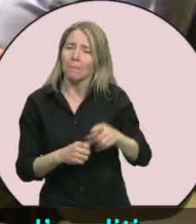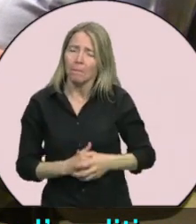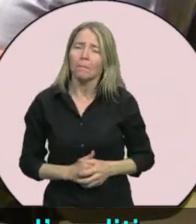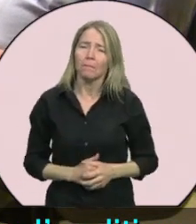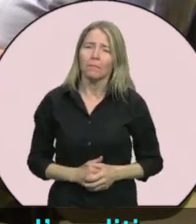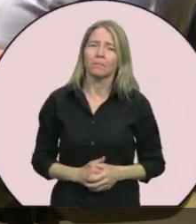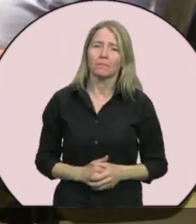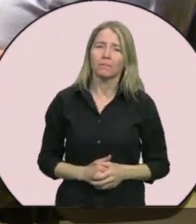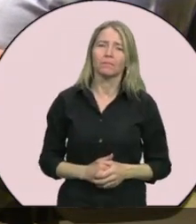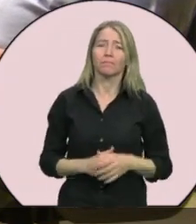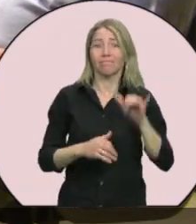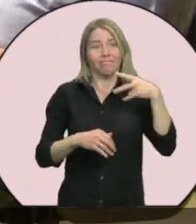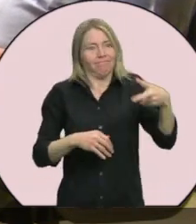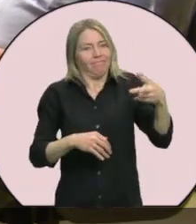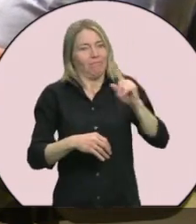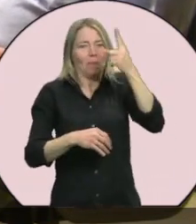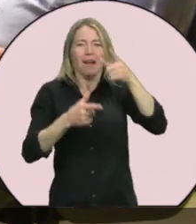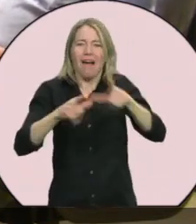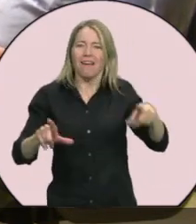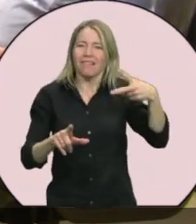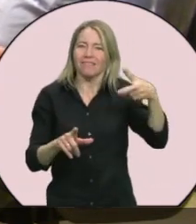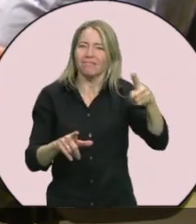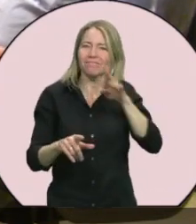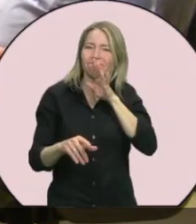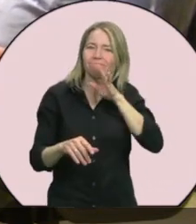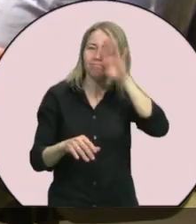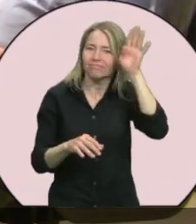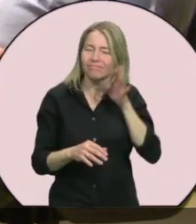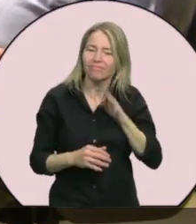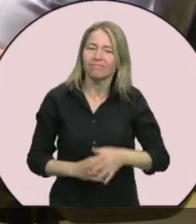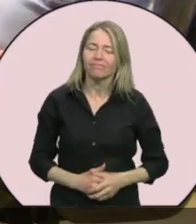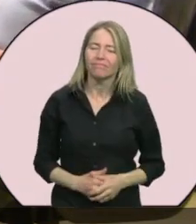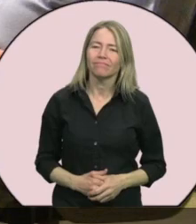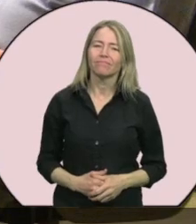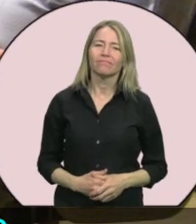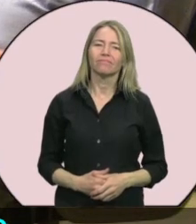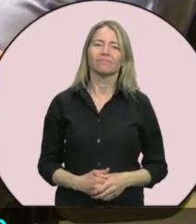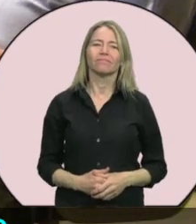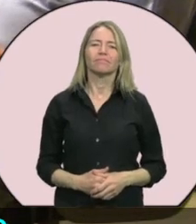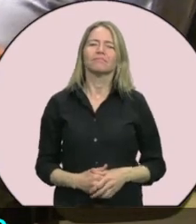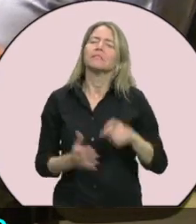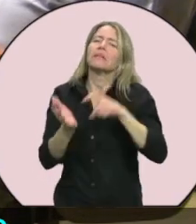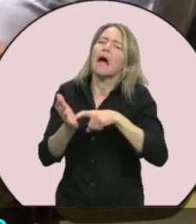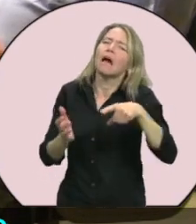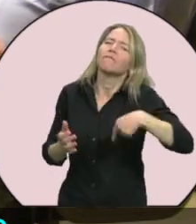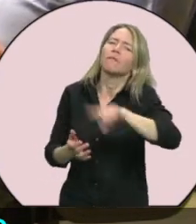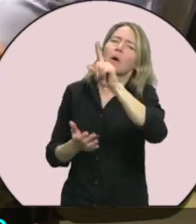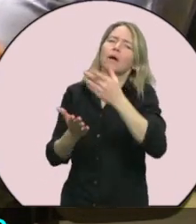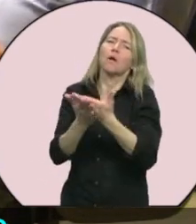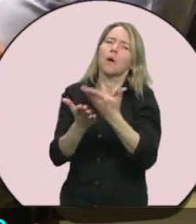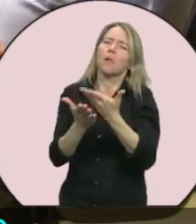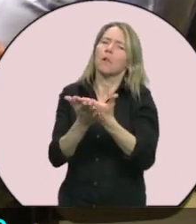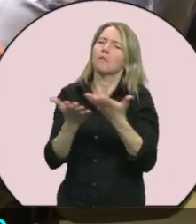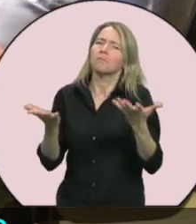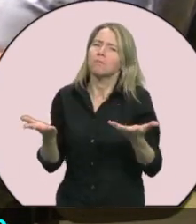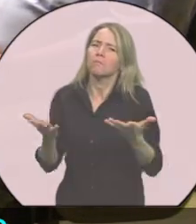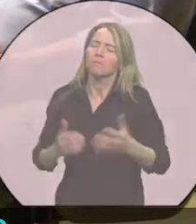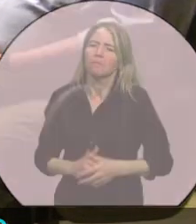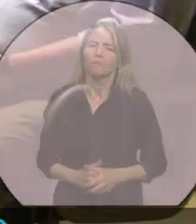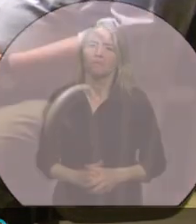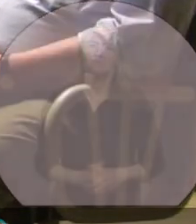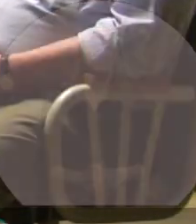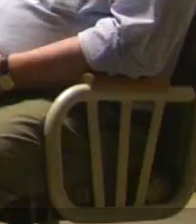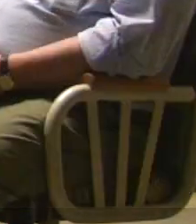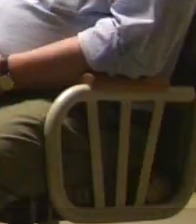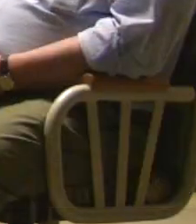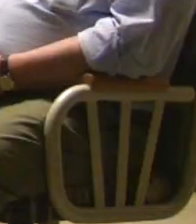in Inuktitut, and that was her first language. So when did she start school then?